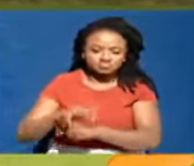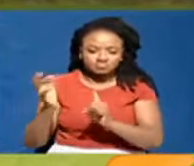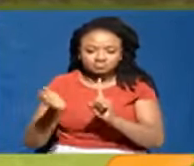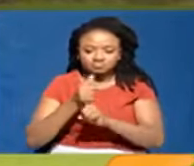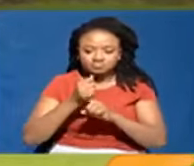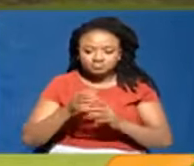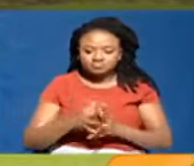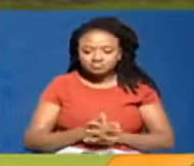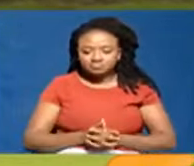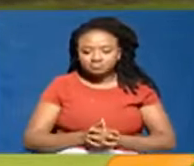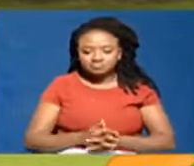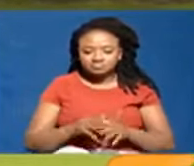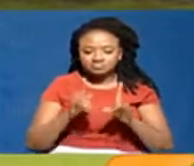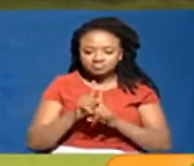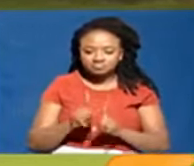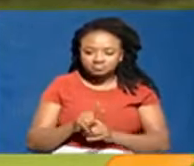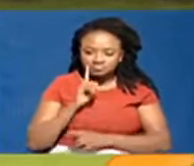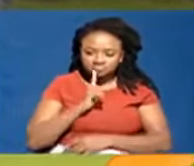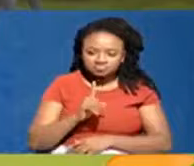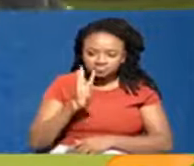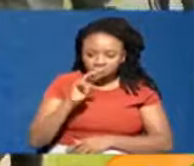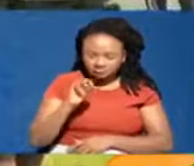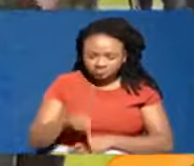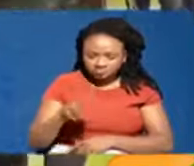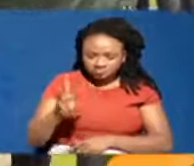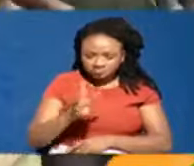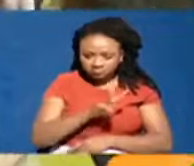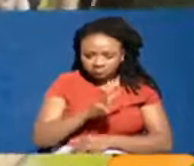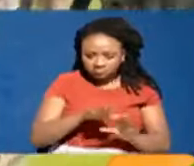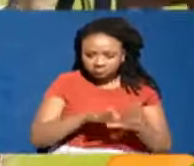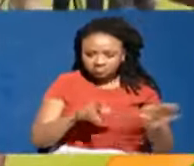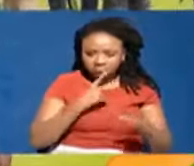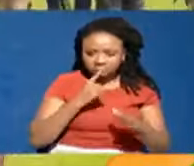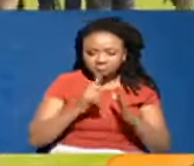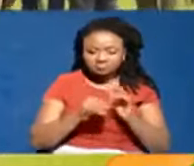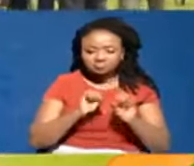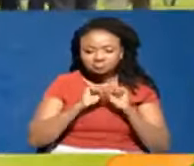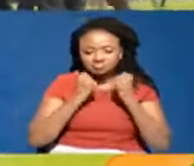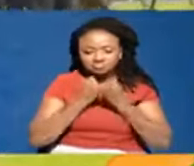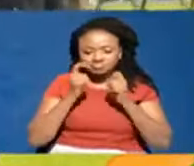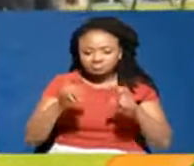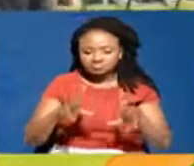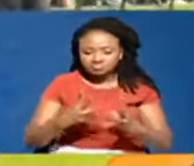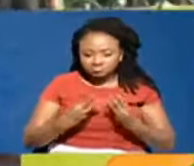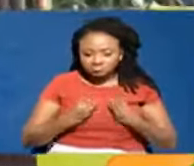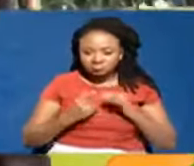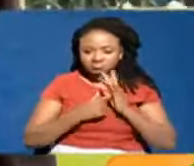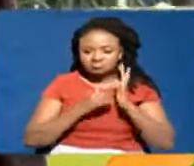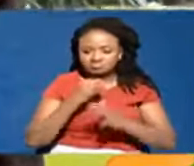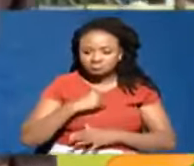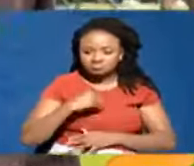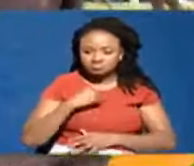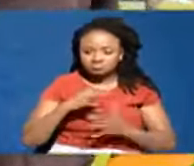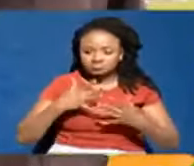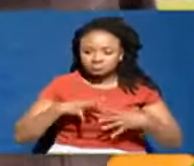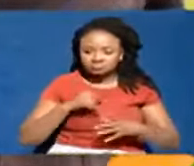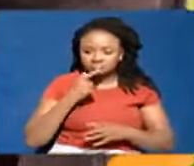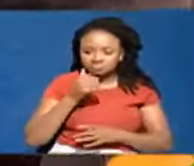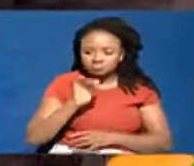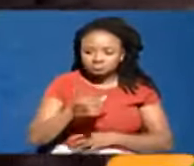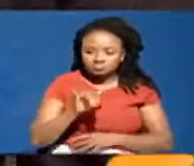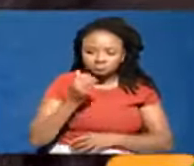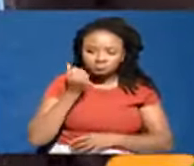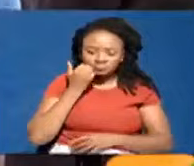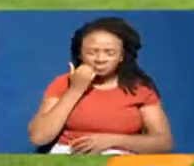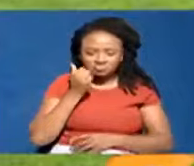the event, Westlands MP Timothy Wanyonyi say the society needs to embrace acceptance and show kindness to people living with